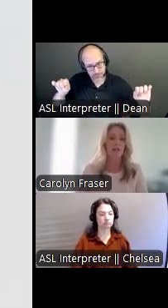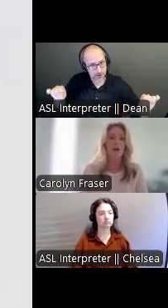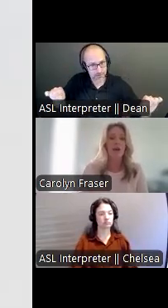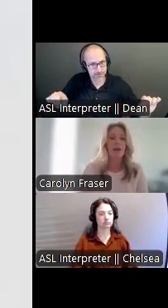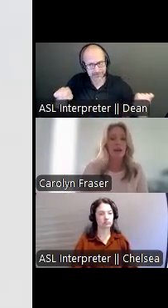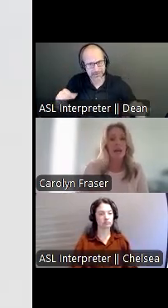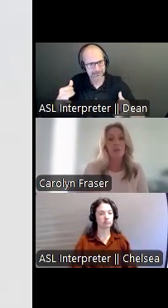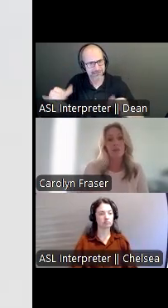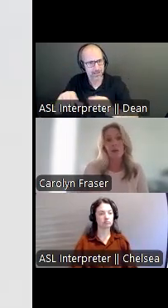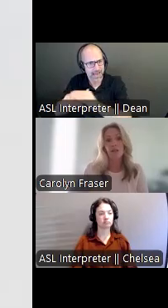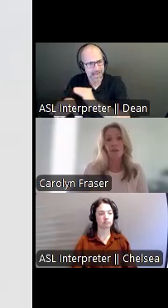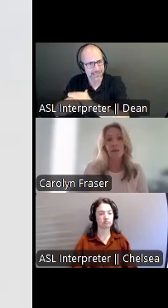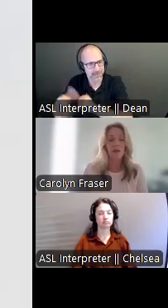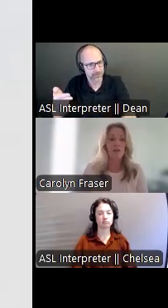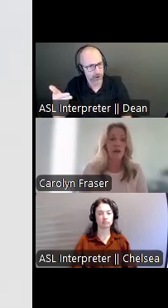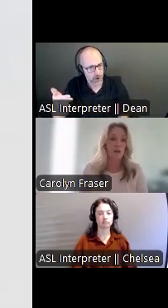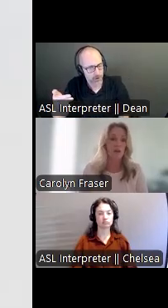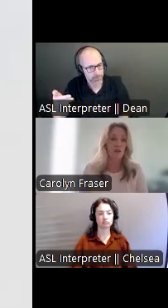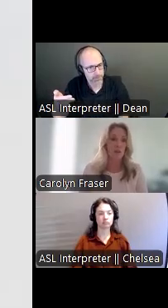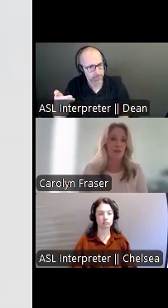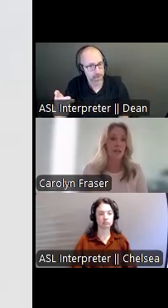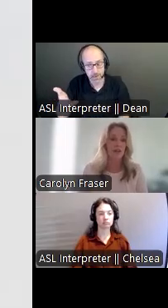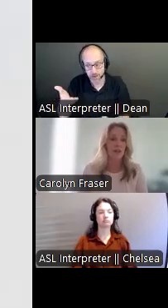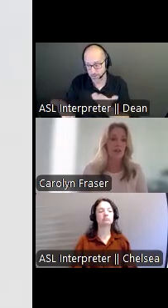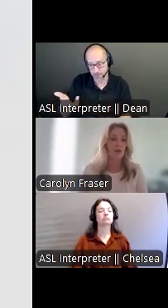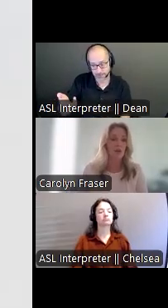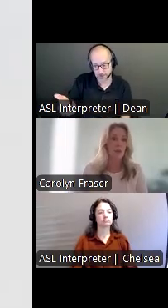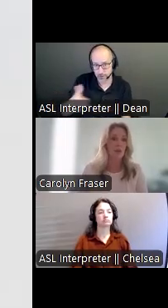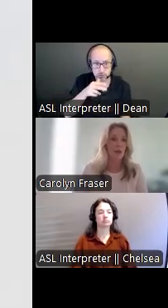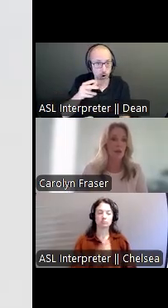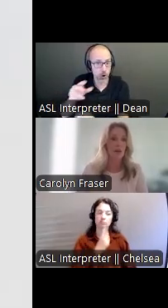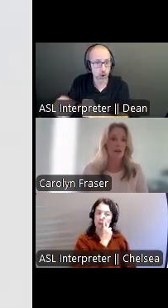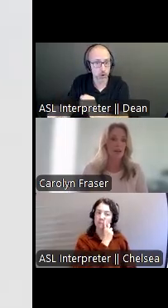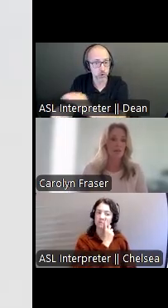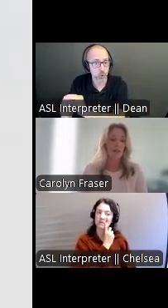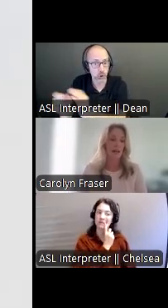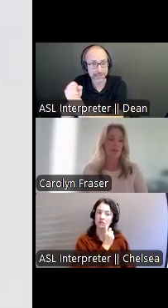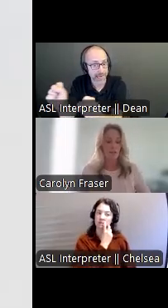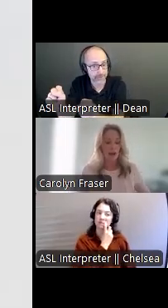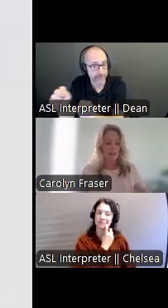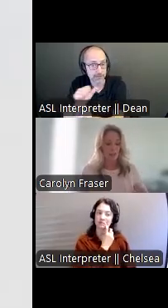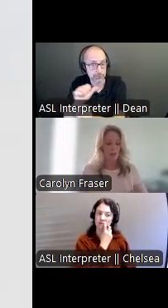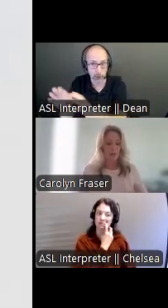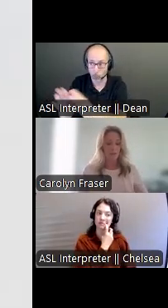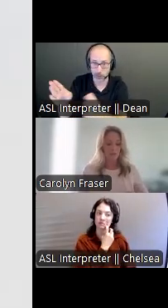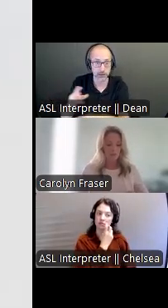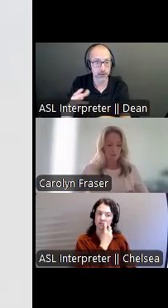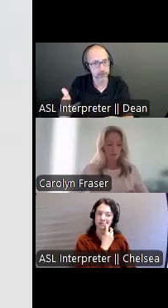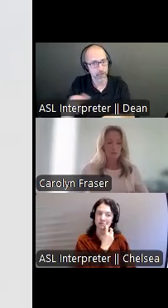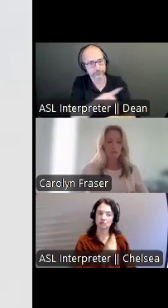firearms, and possibly maybe the firearms aren't stored safely so the perpetrator can again have access to